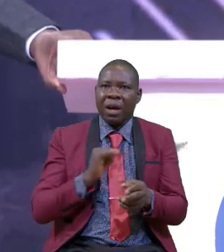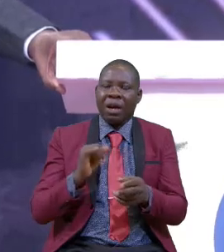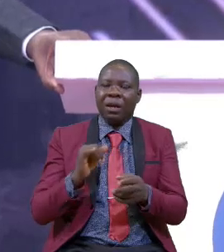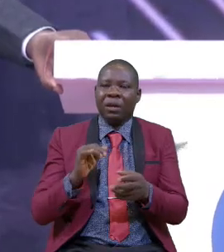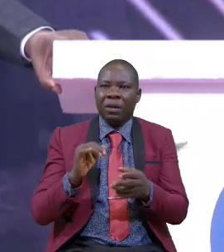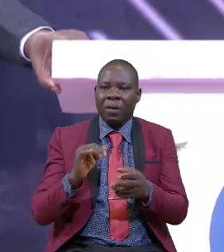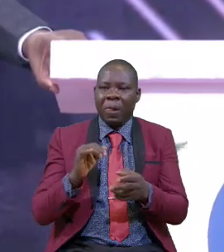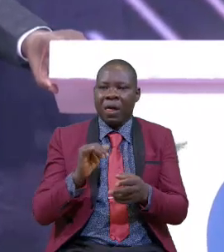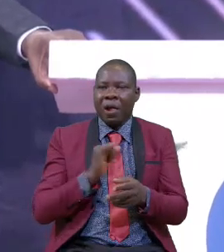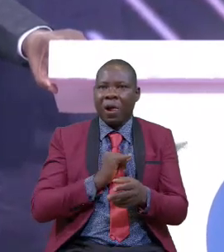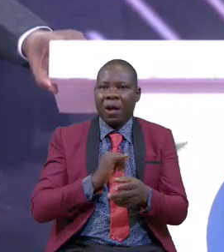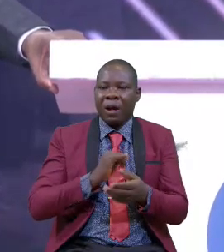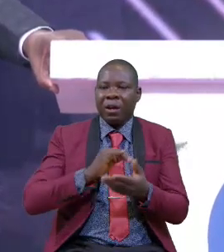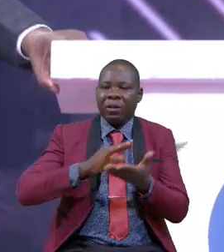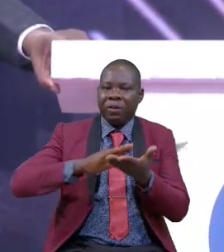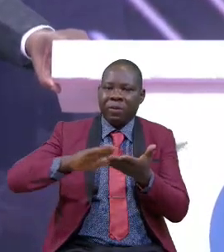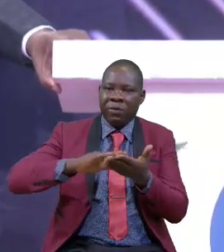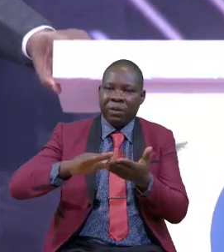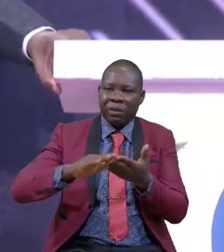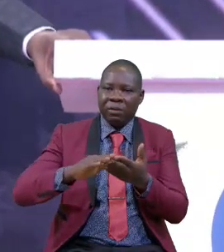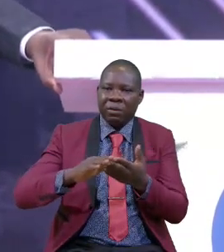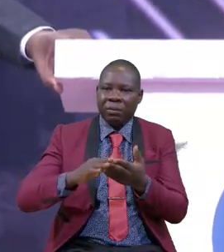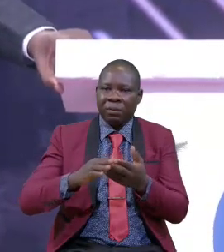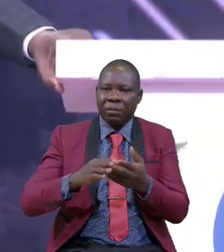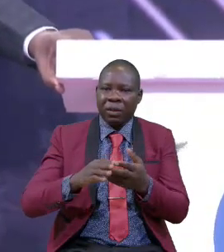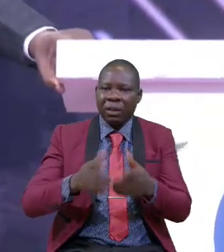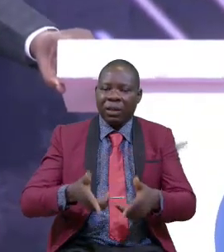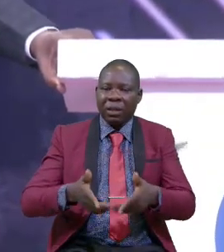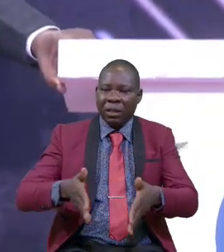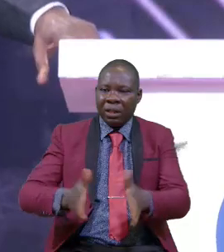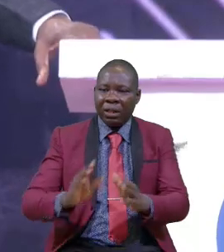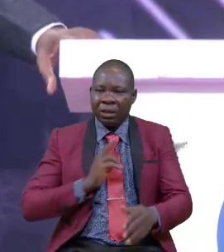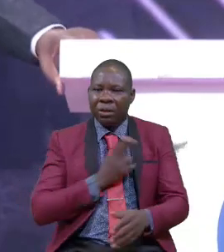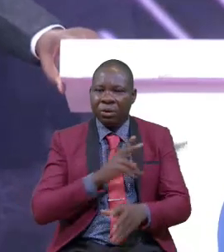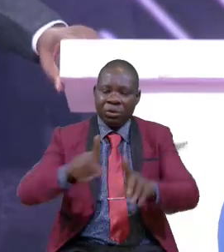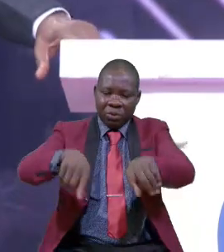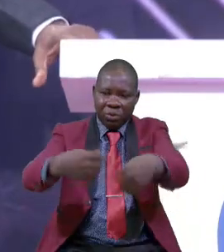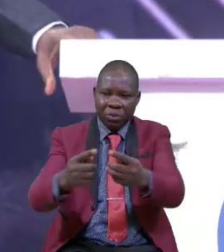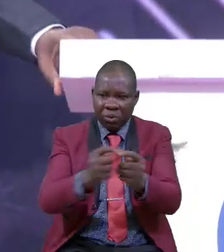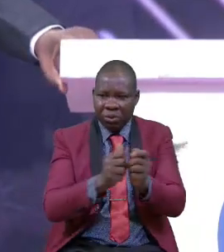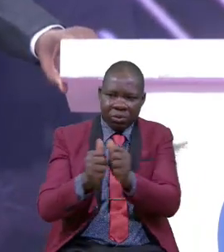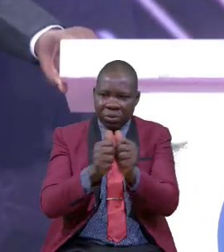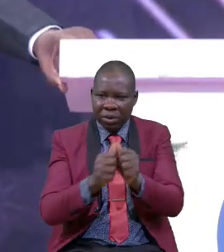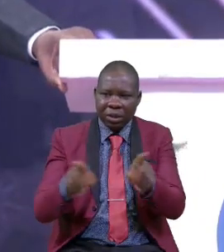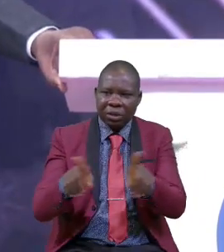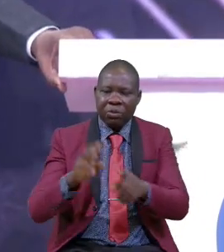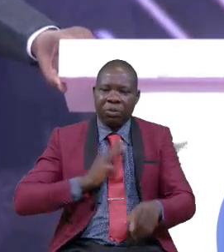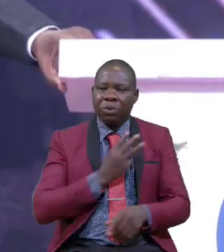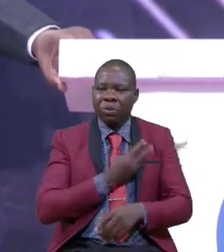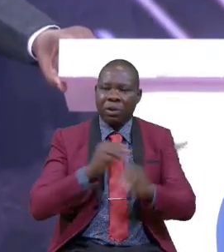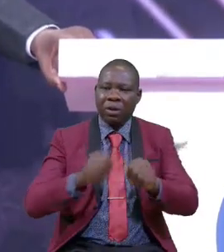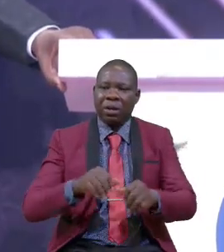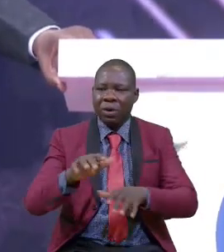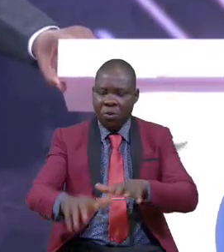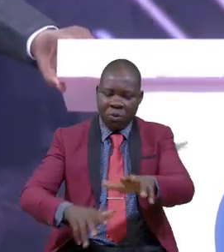to follow so that we will work together? Why will you do that? You know, the children are young. If